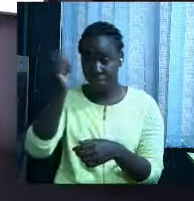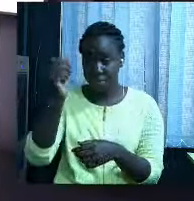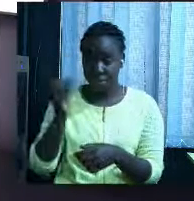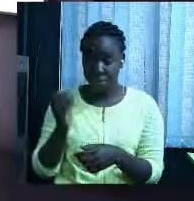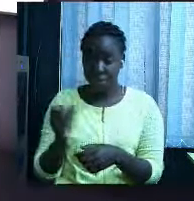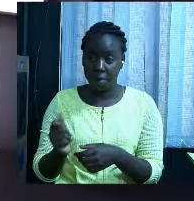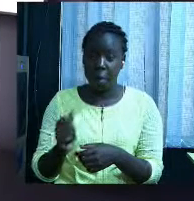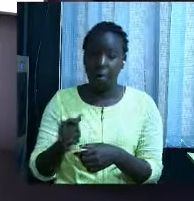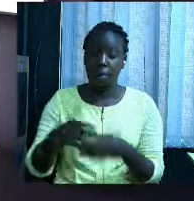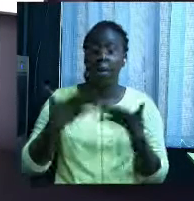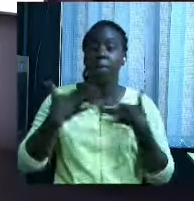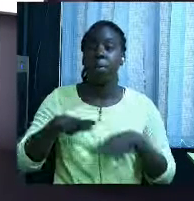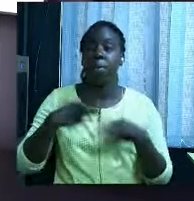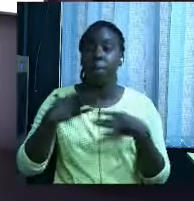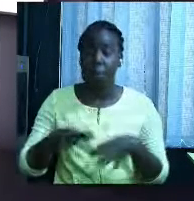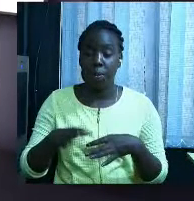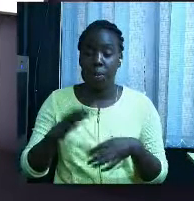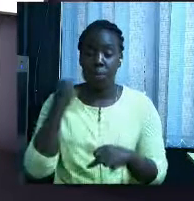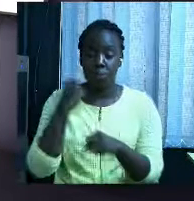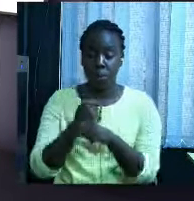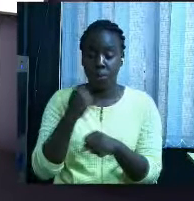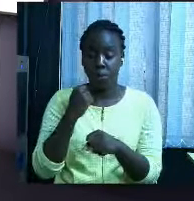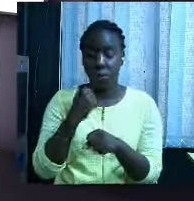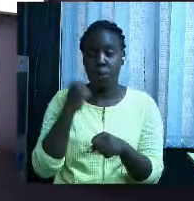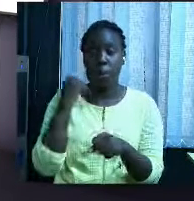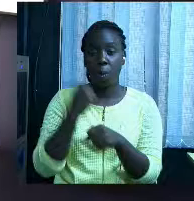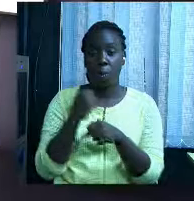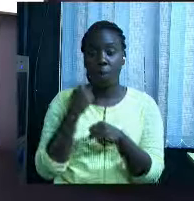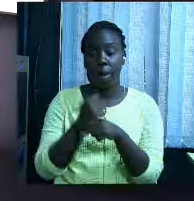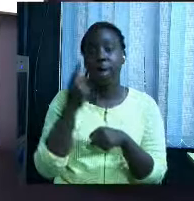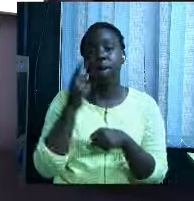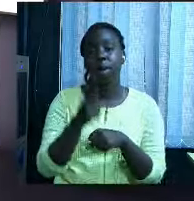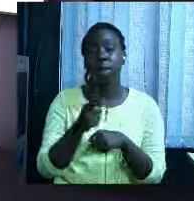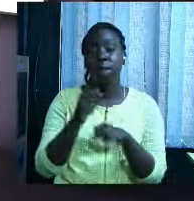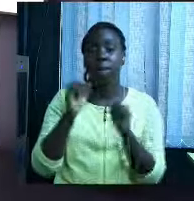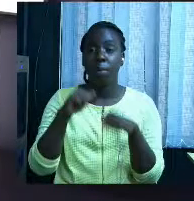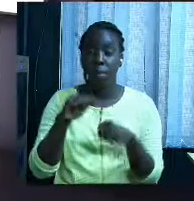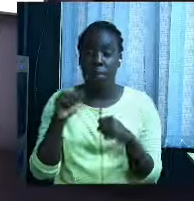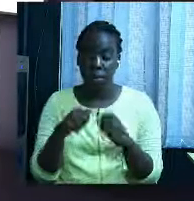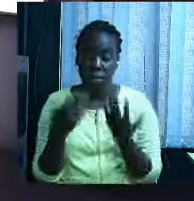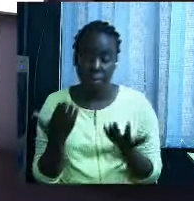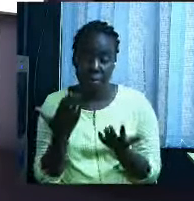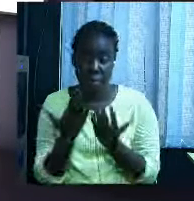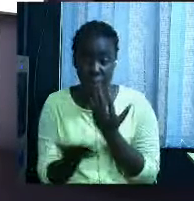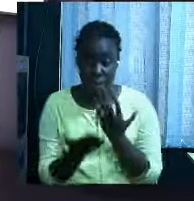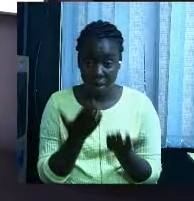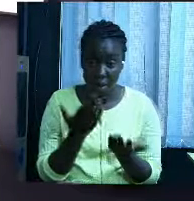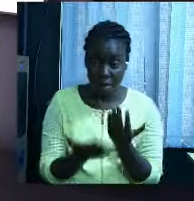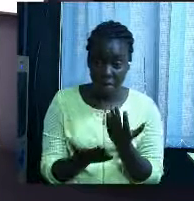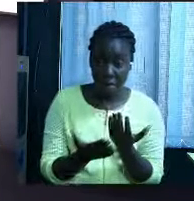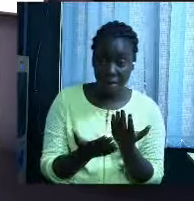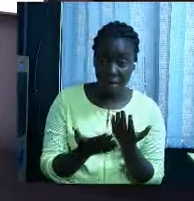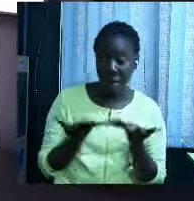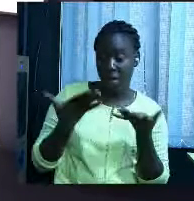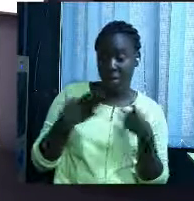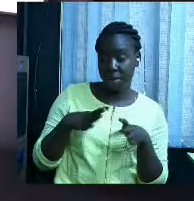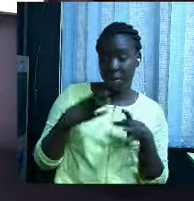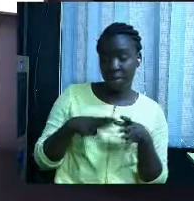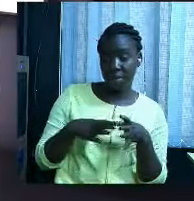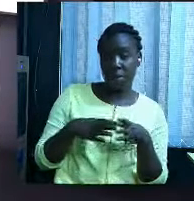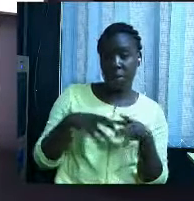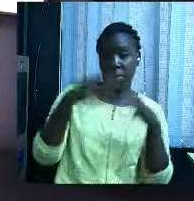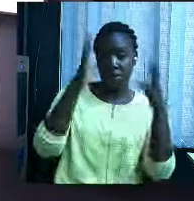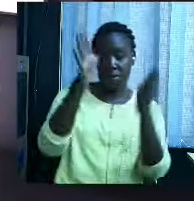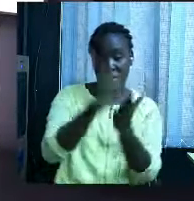manpower for those installations so that they are not brought down by maybe people with ill